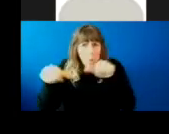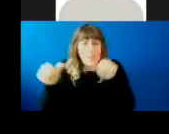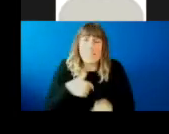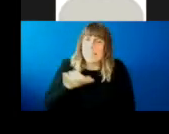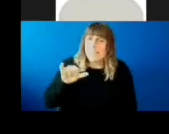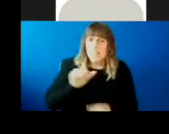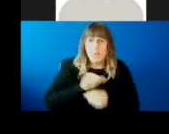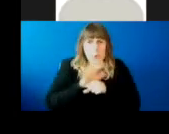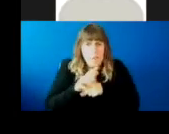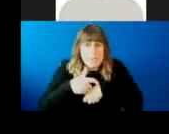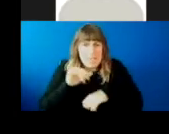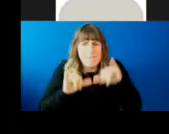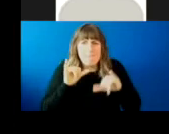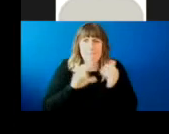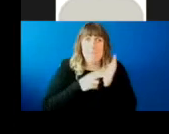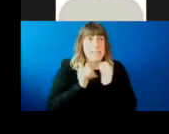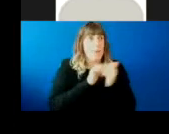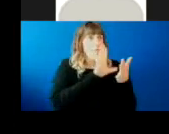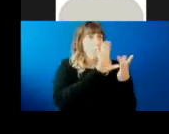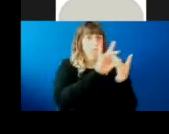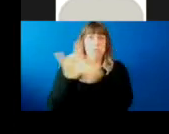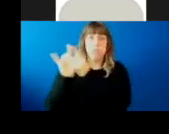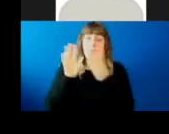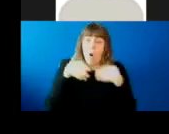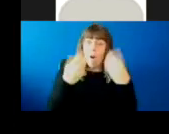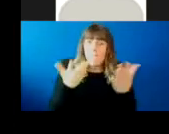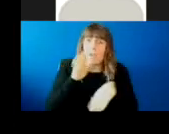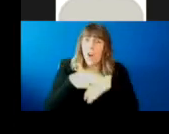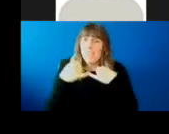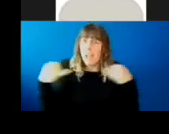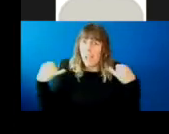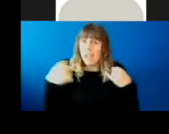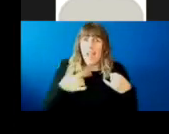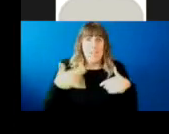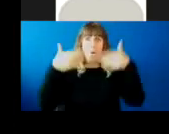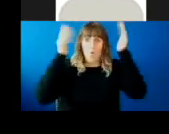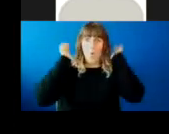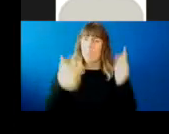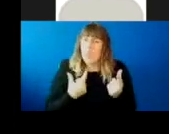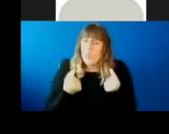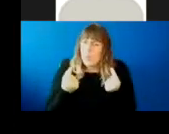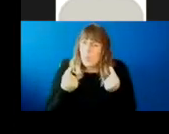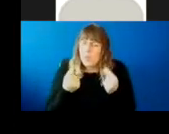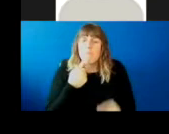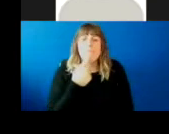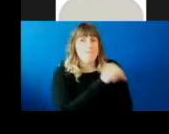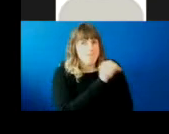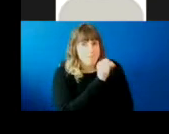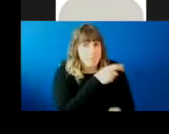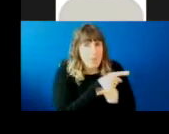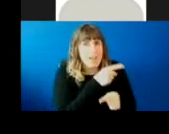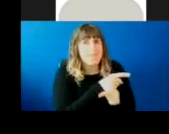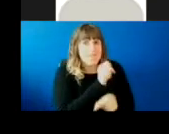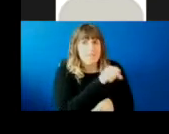how to do more, be more connected virtually and offer things. I feel overwhelmed. Yeah. Yeah, I